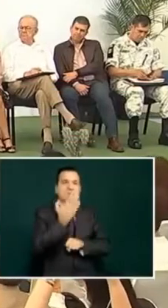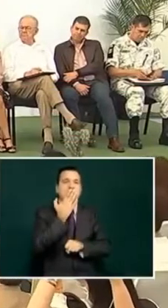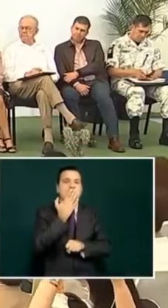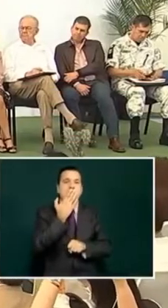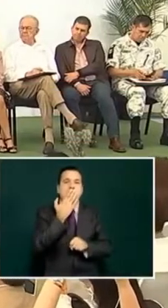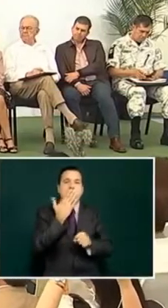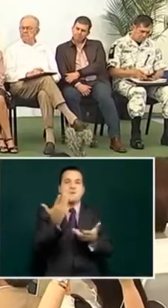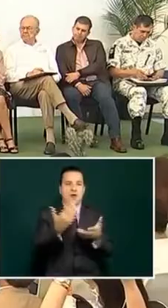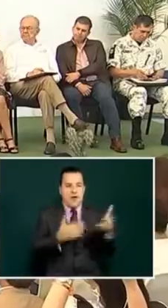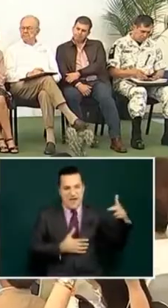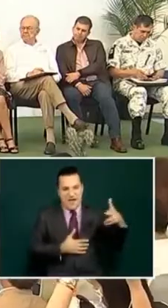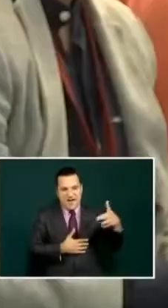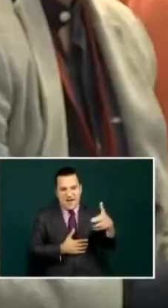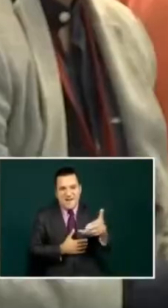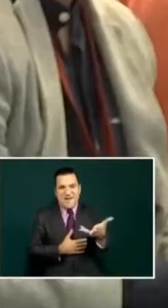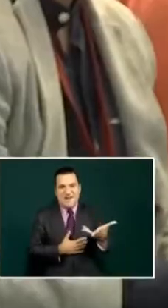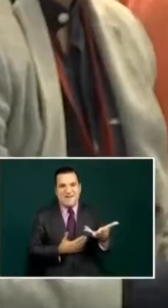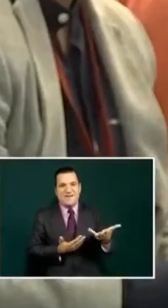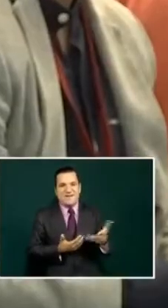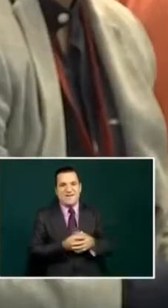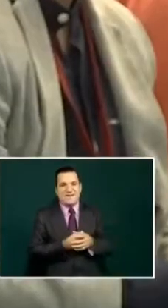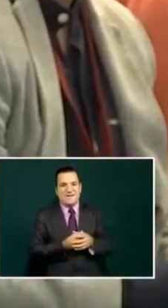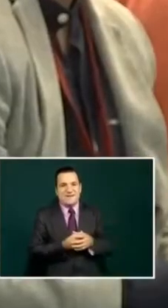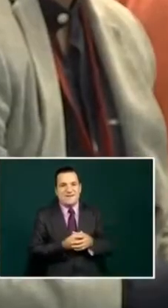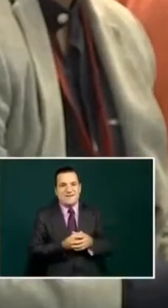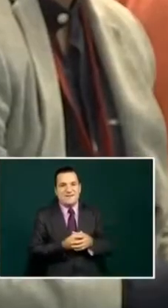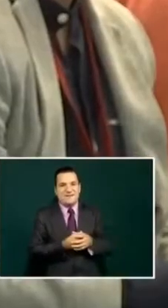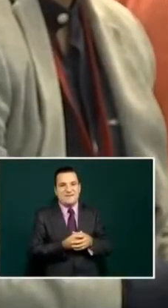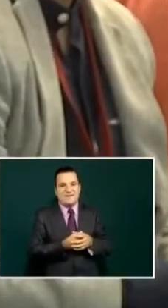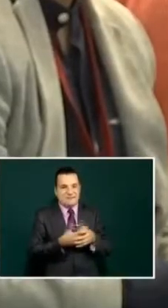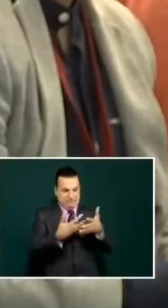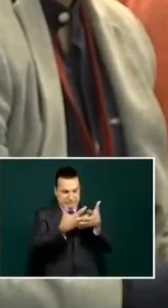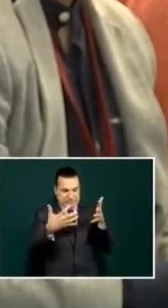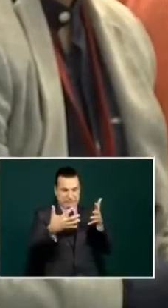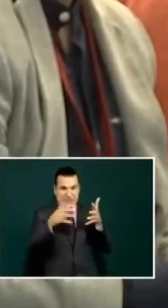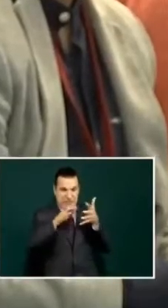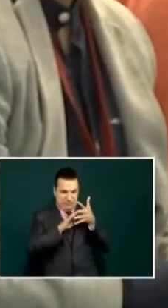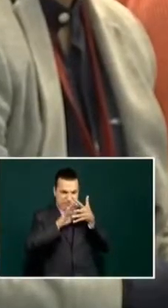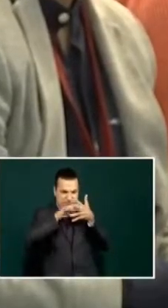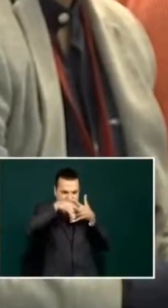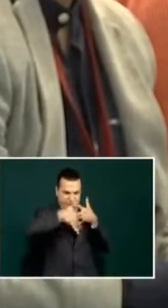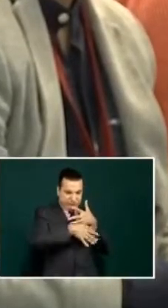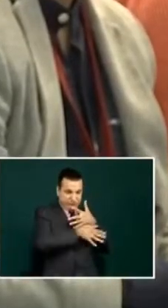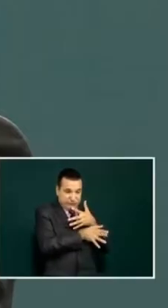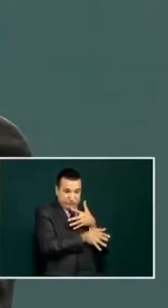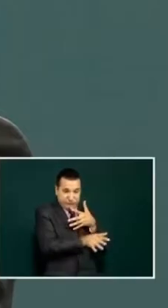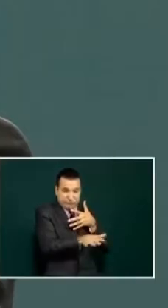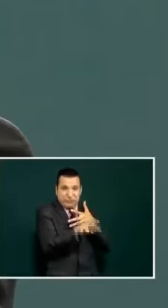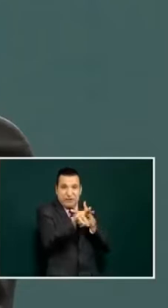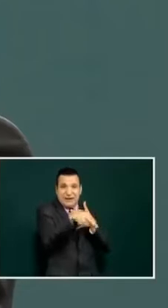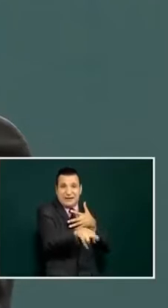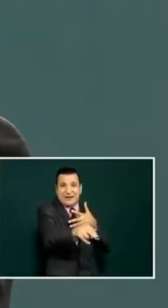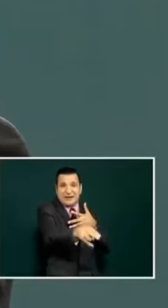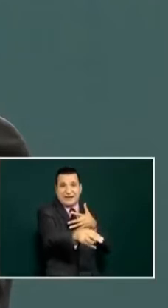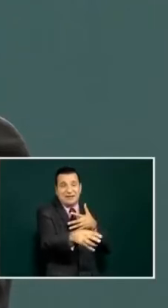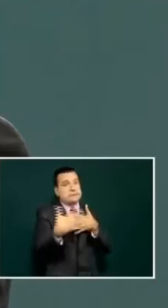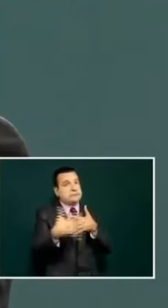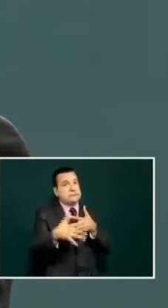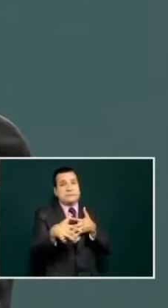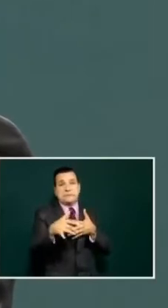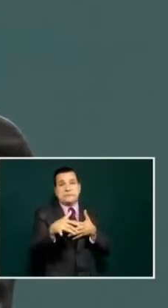areas like Sonora and this bill that affected Rio Sonora